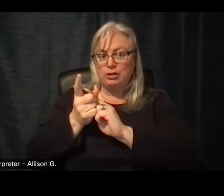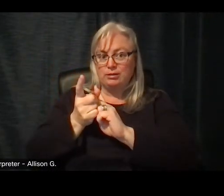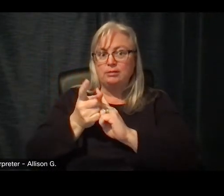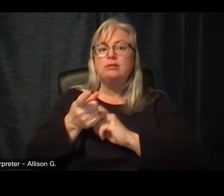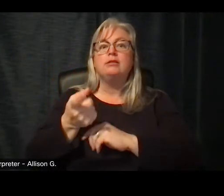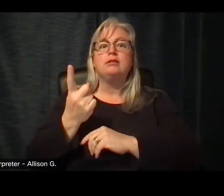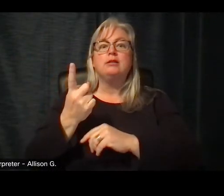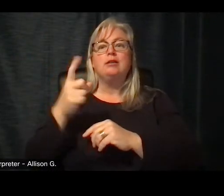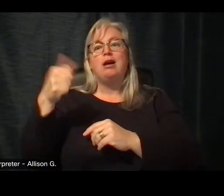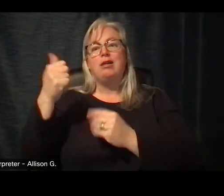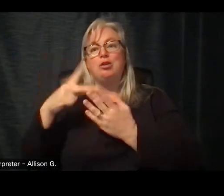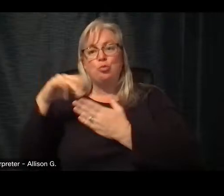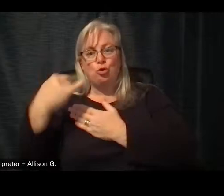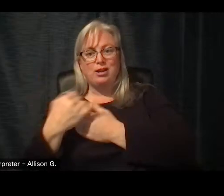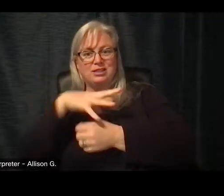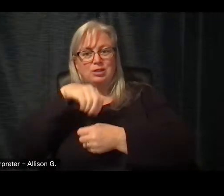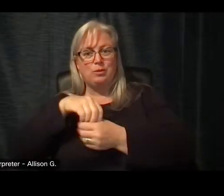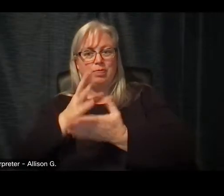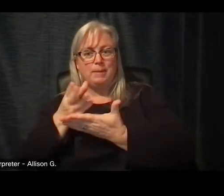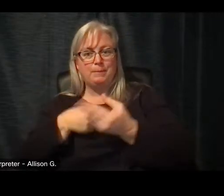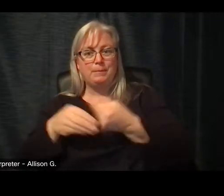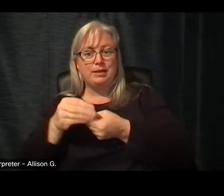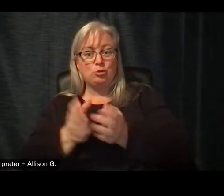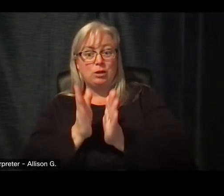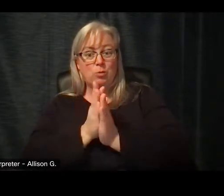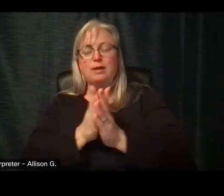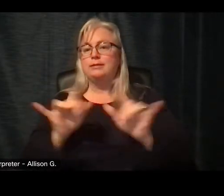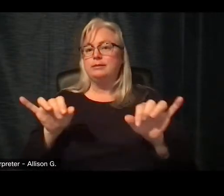other projects and the budget requests are otherwise the same.